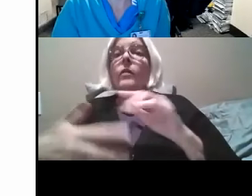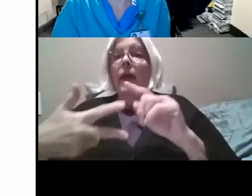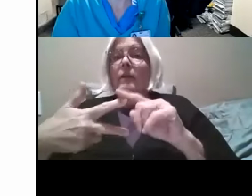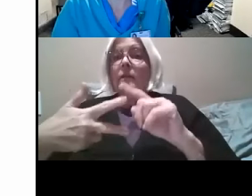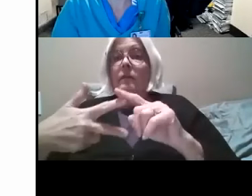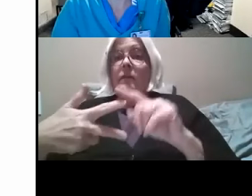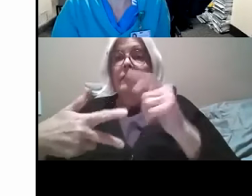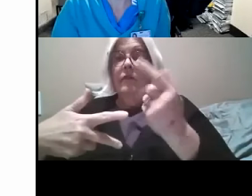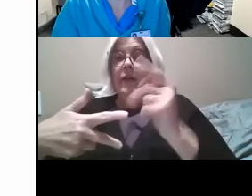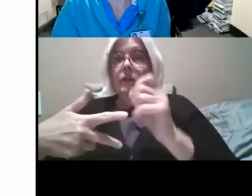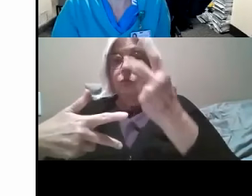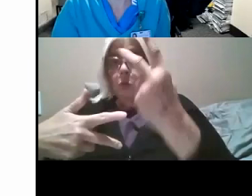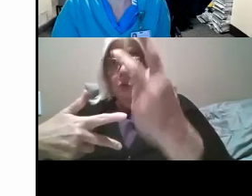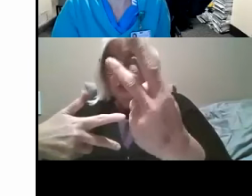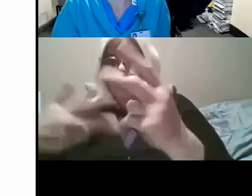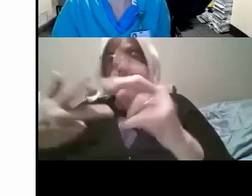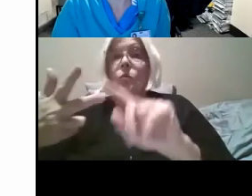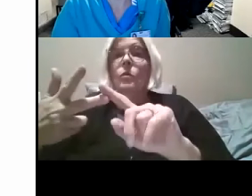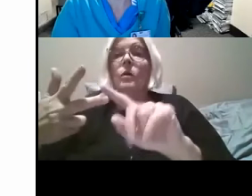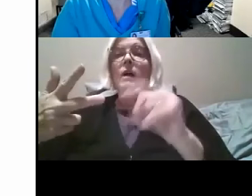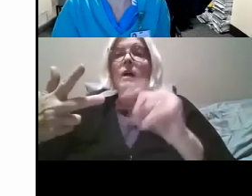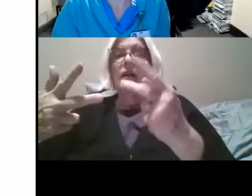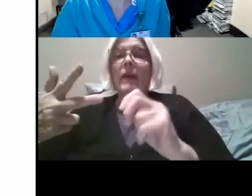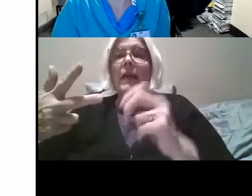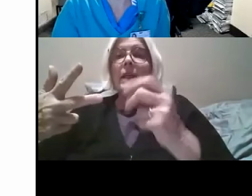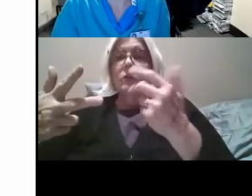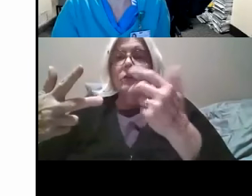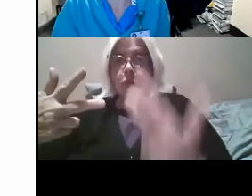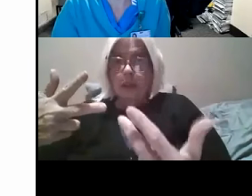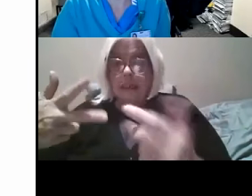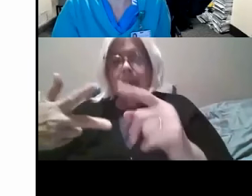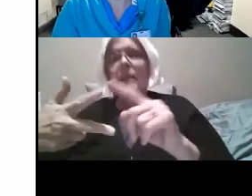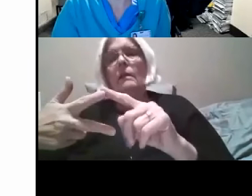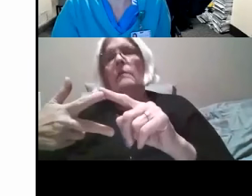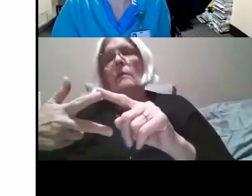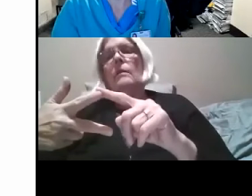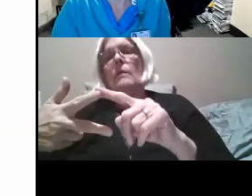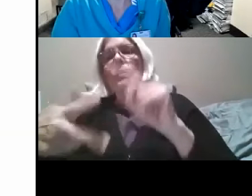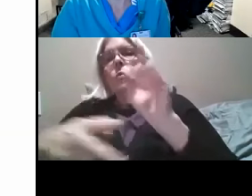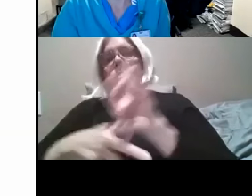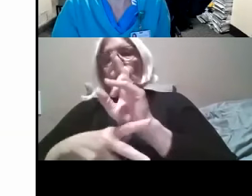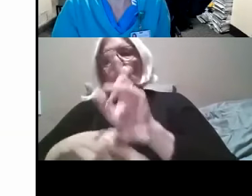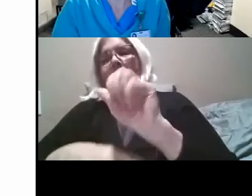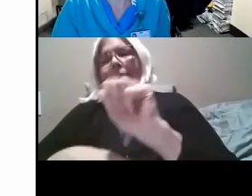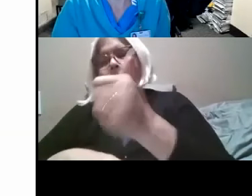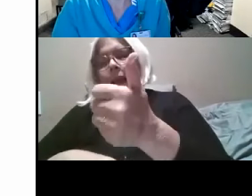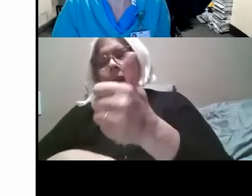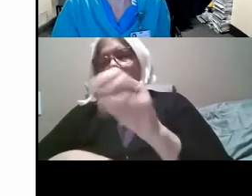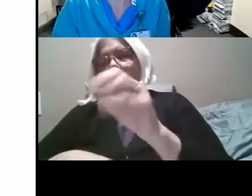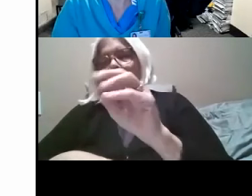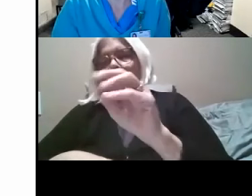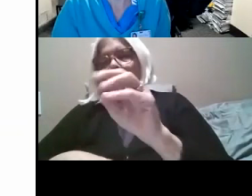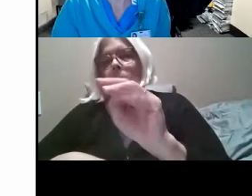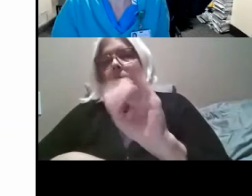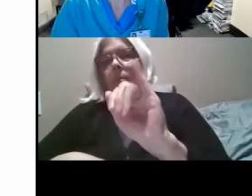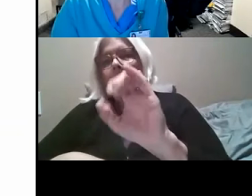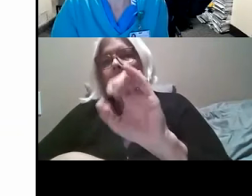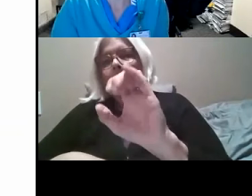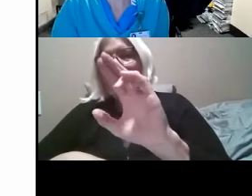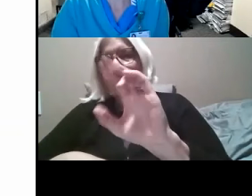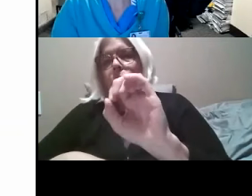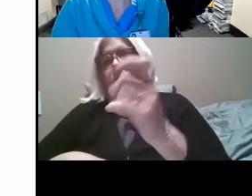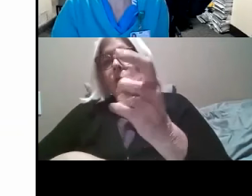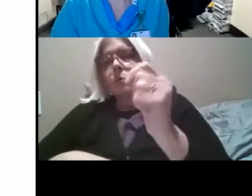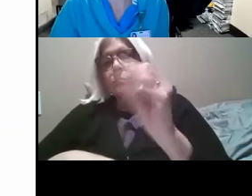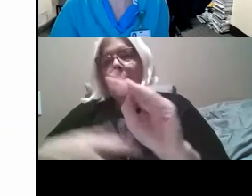dosing. And that's where they study the safety and efficacy of the vaccine. So they